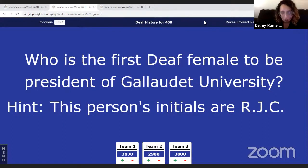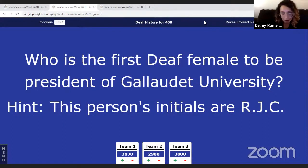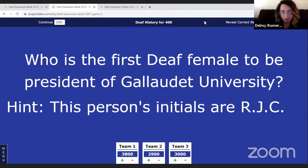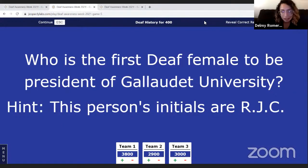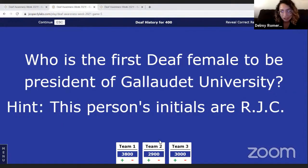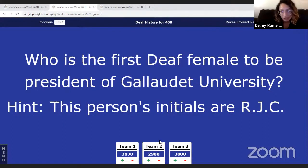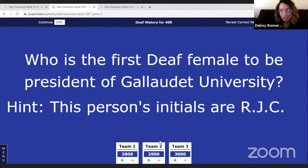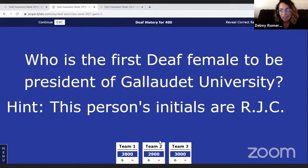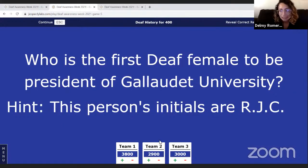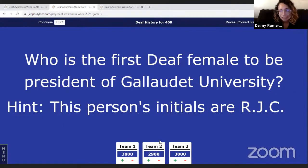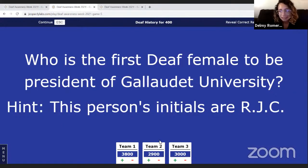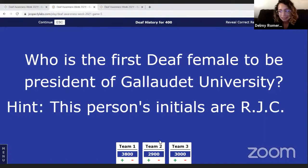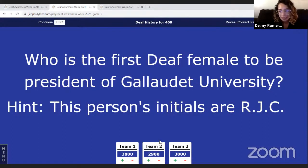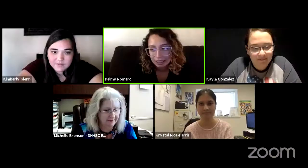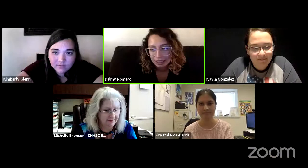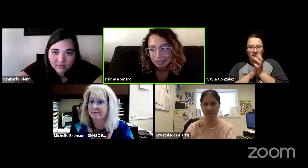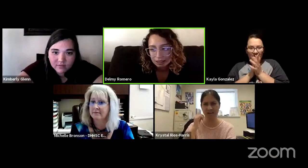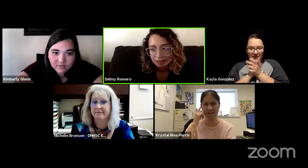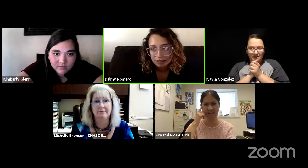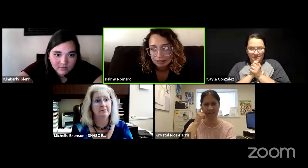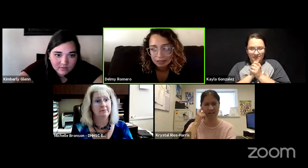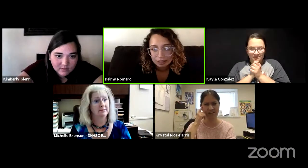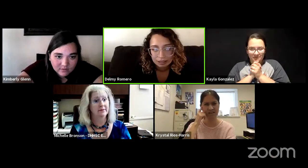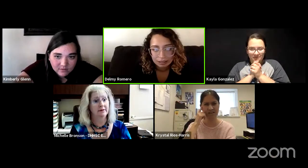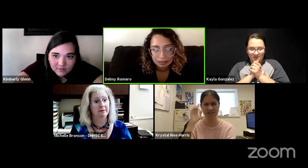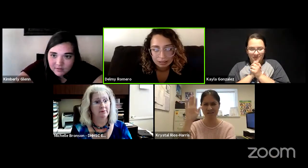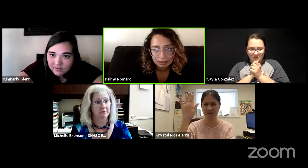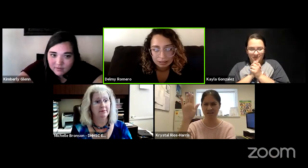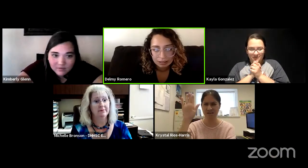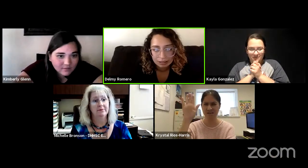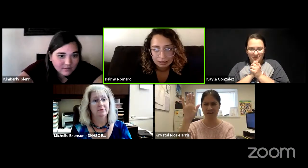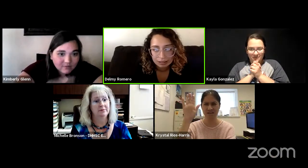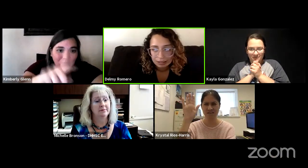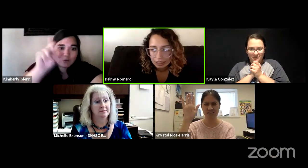are RJC.